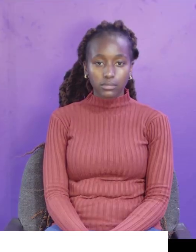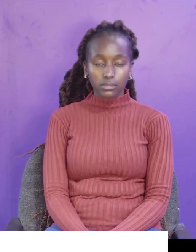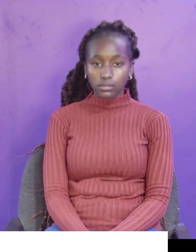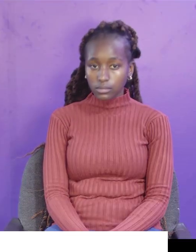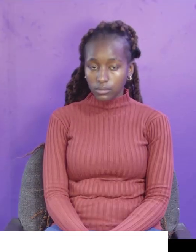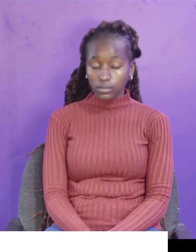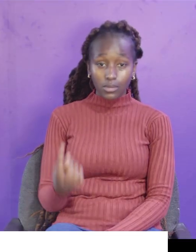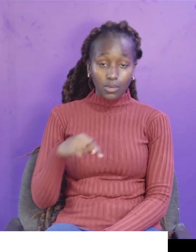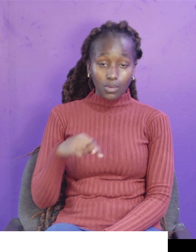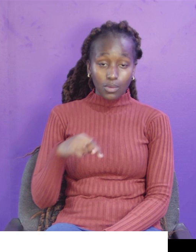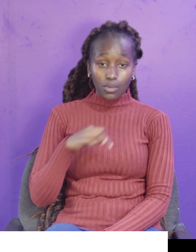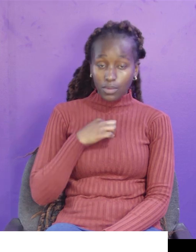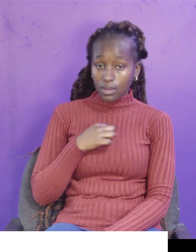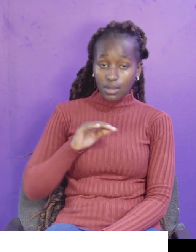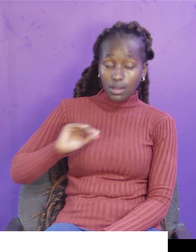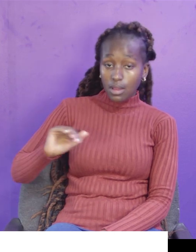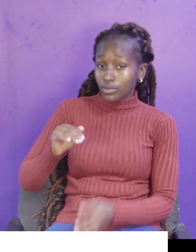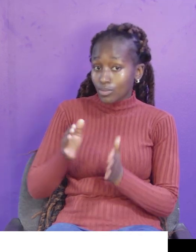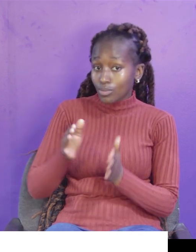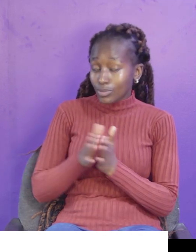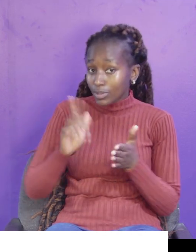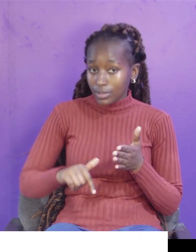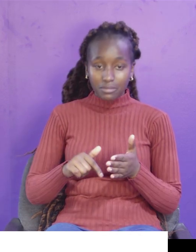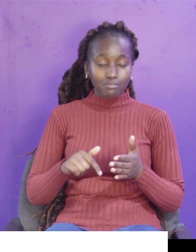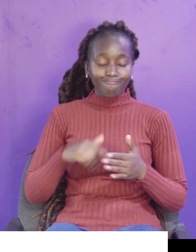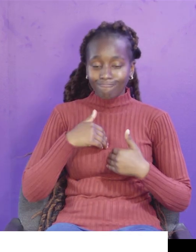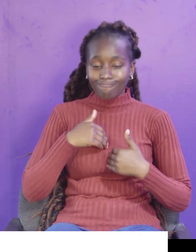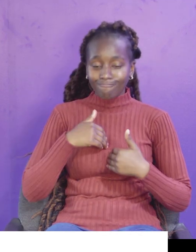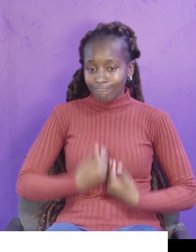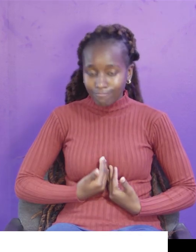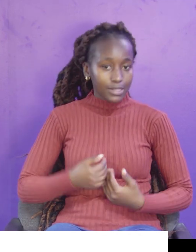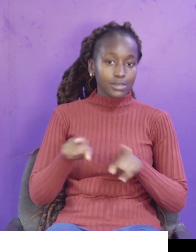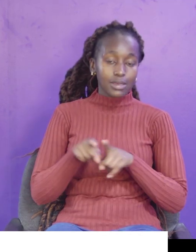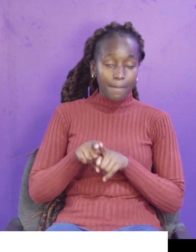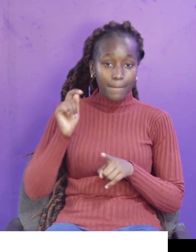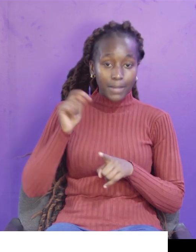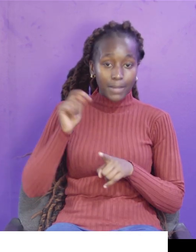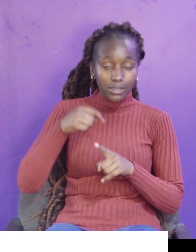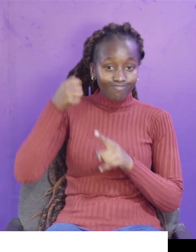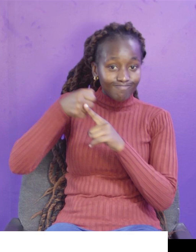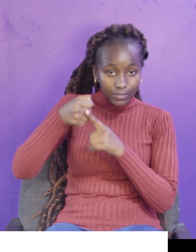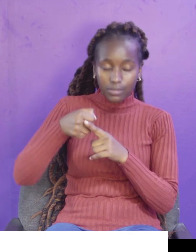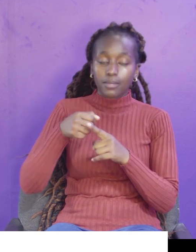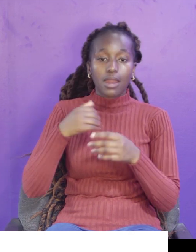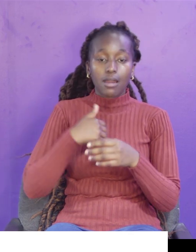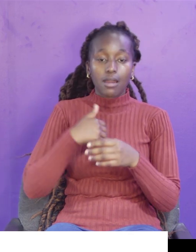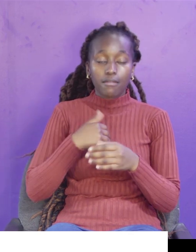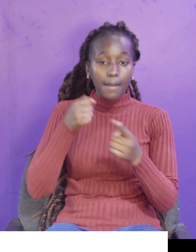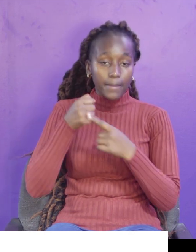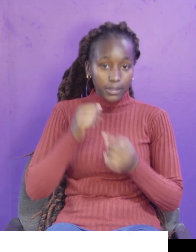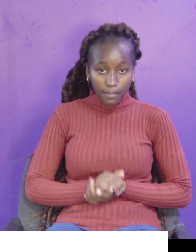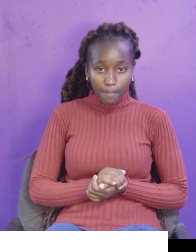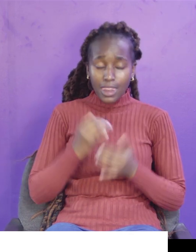in awe of a life so immense in purpose and impact. And in that quiet